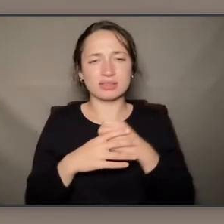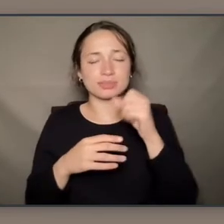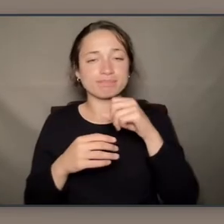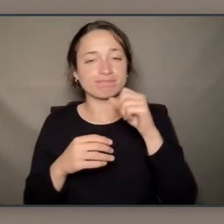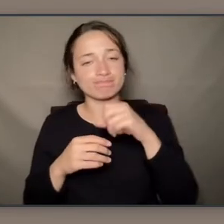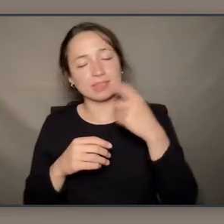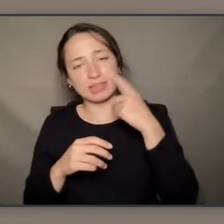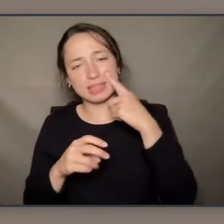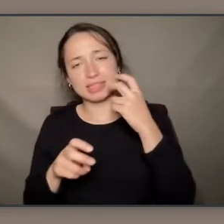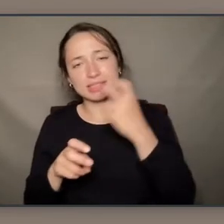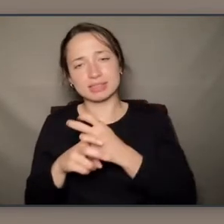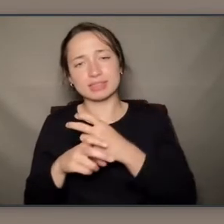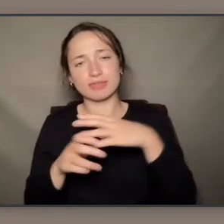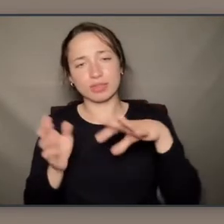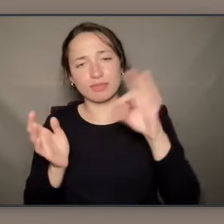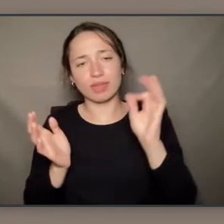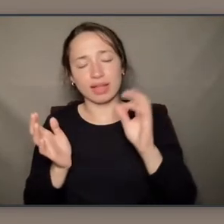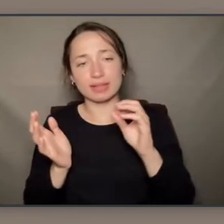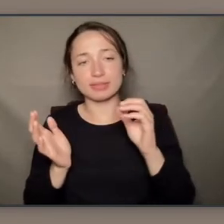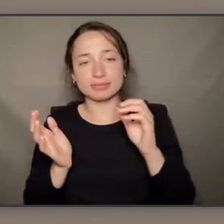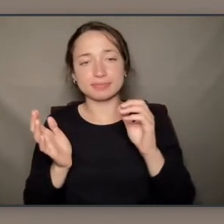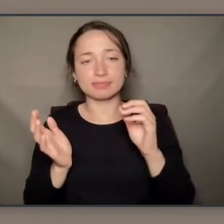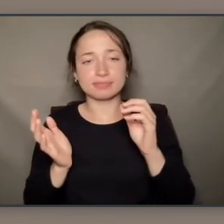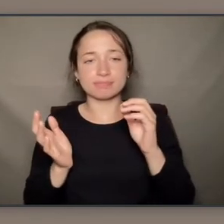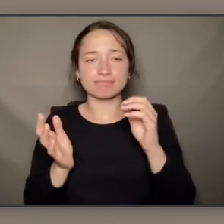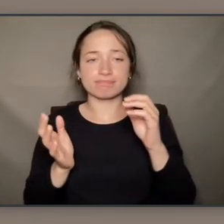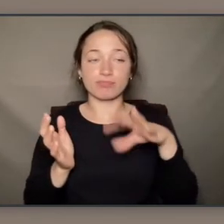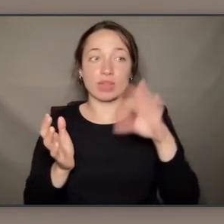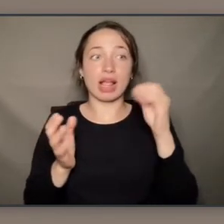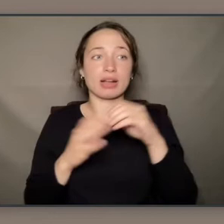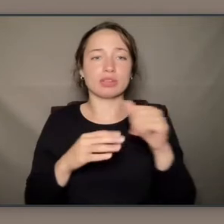is. I think it's difficult to find, or it